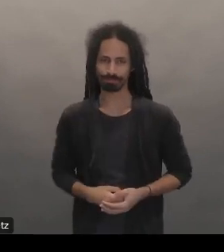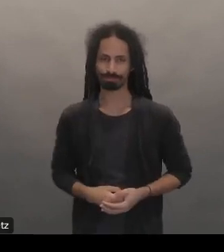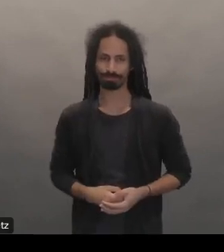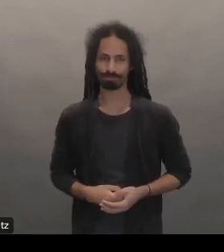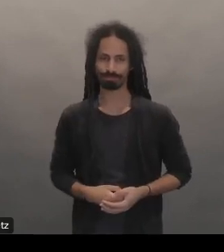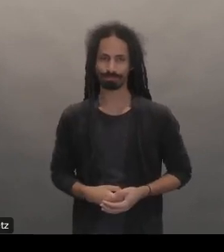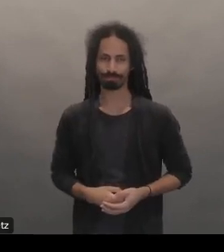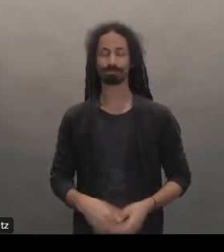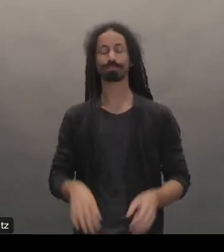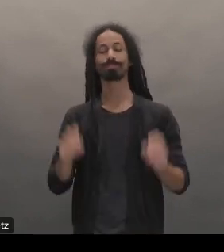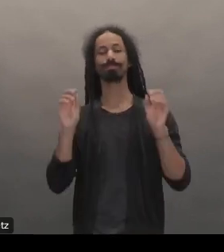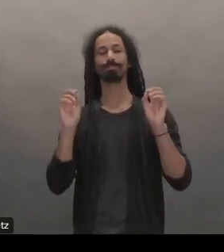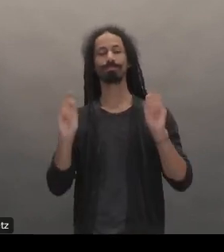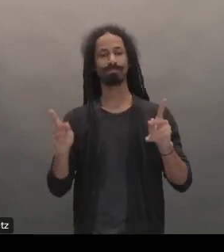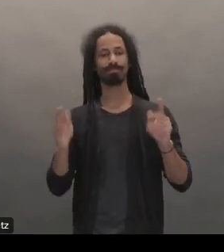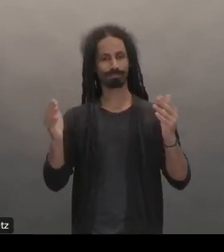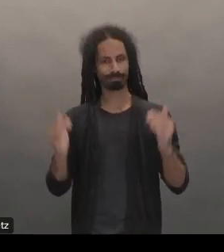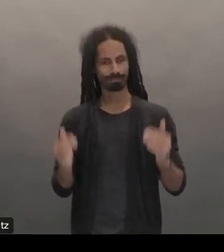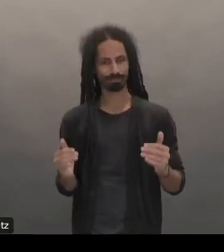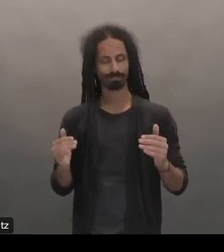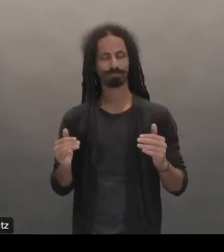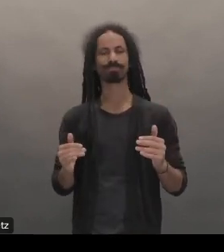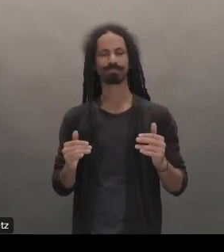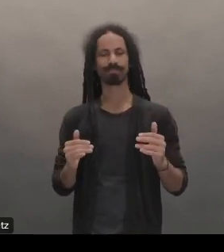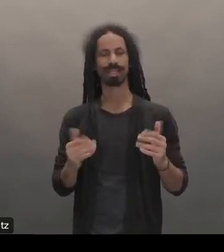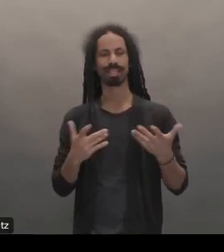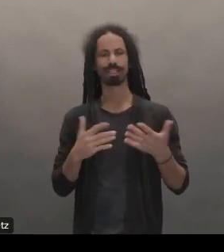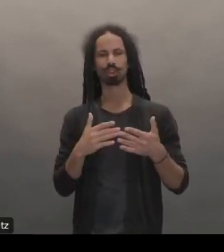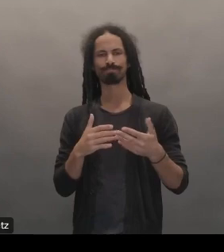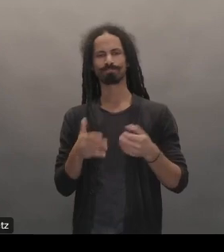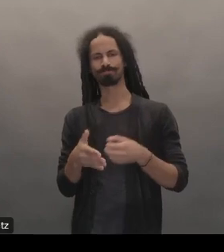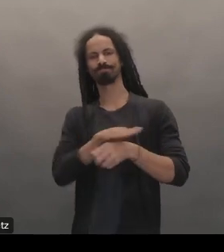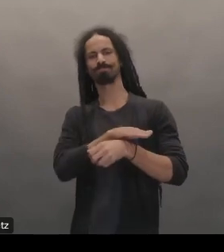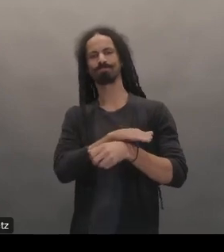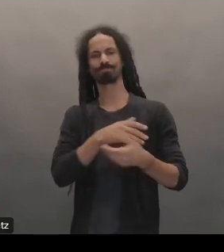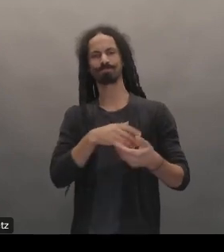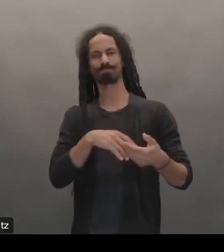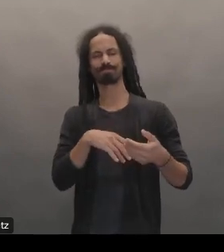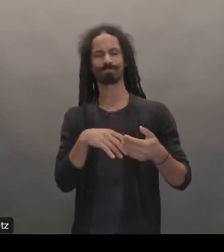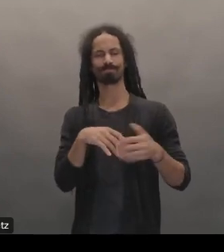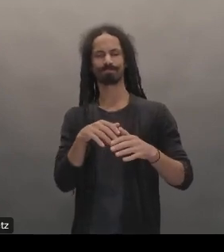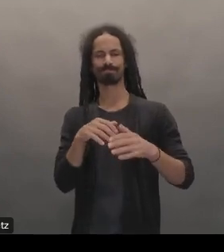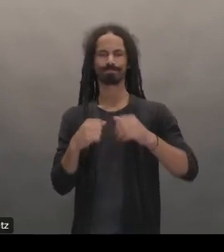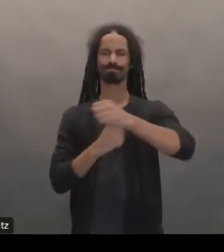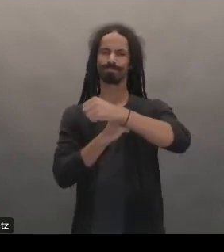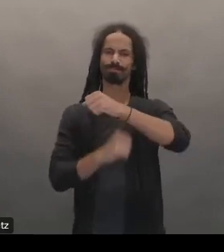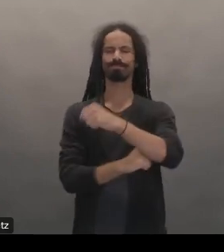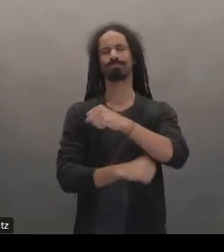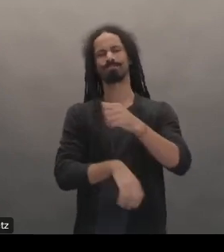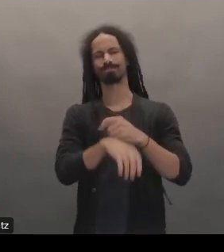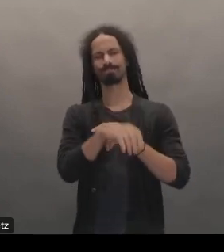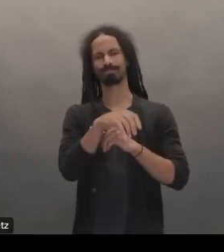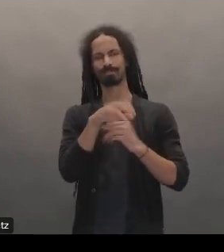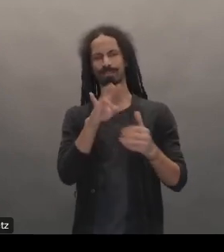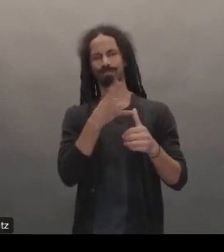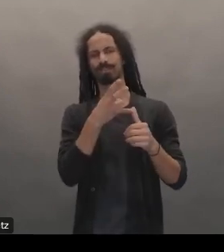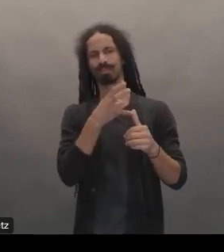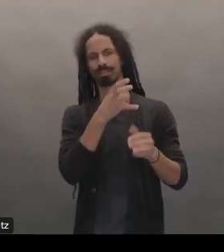All right, so let's very briefly go over some of the kind of core formatting guidelines that APA 7 has provided for